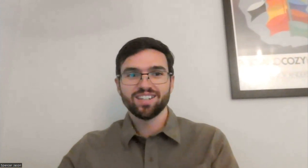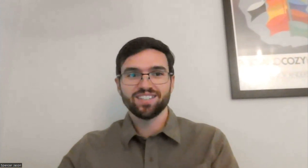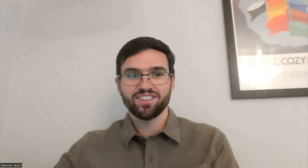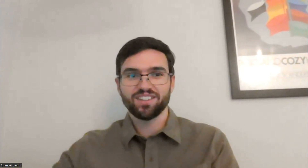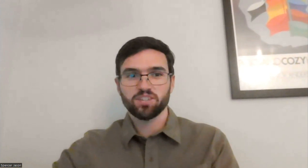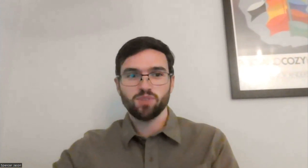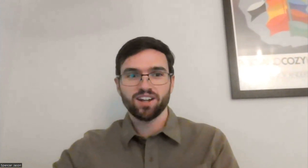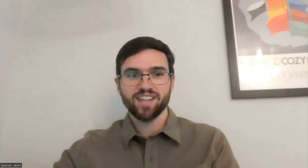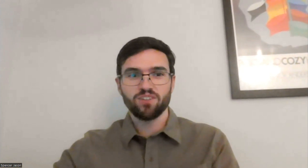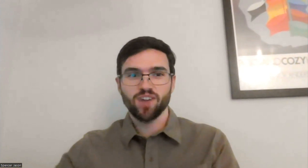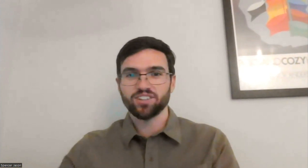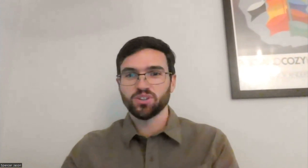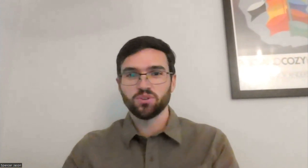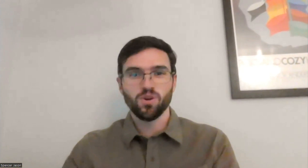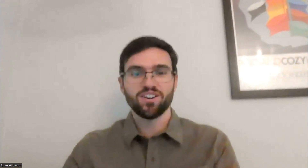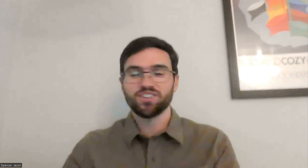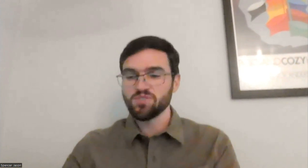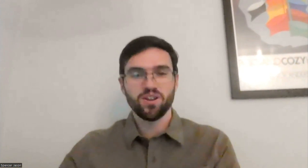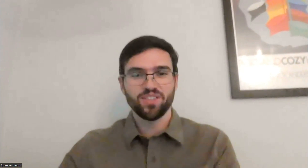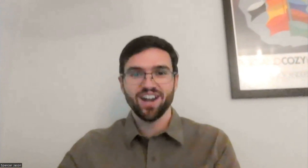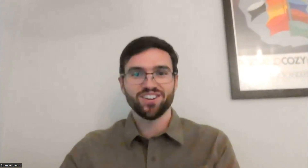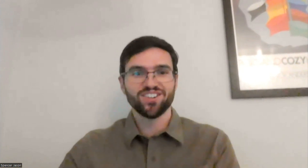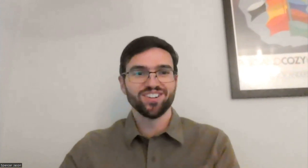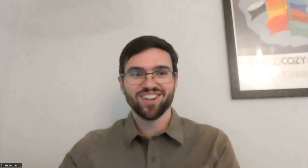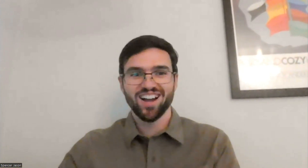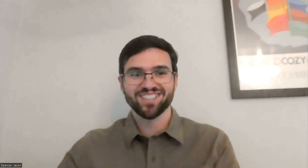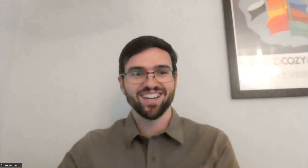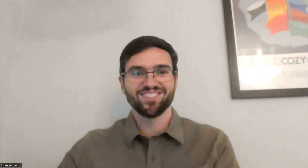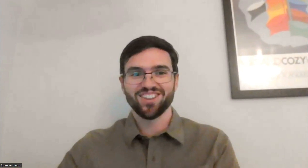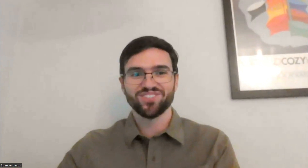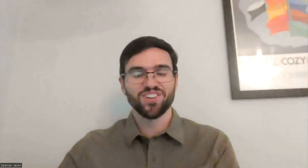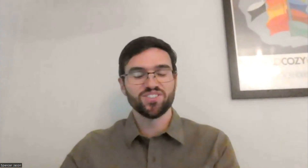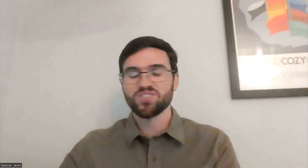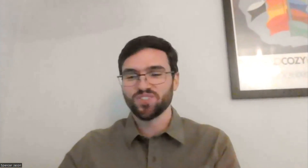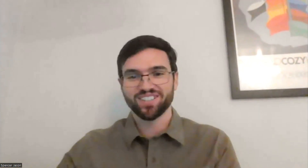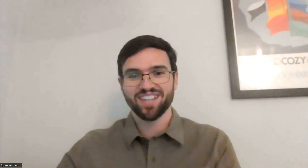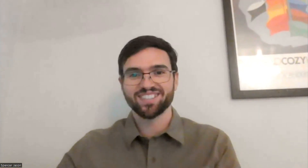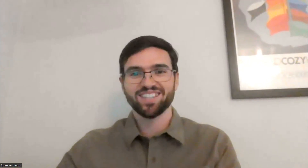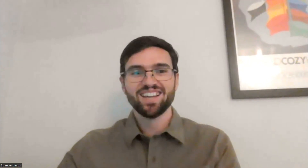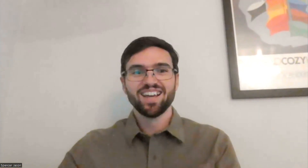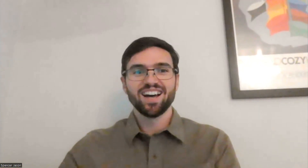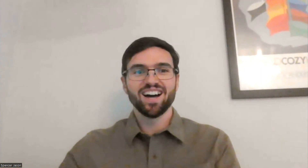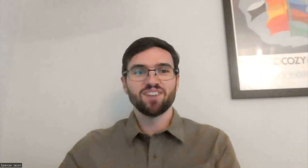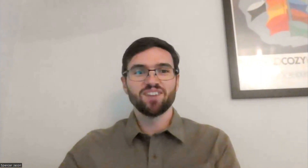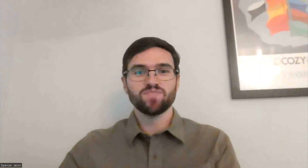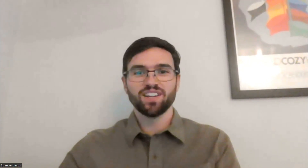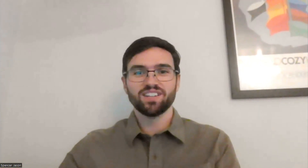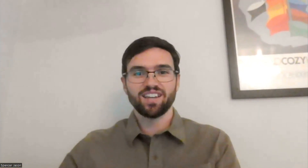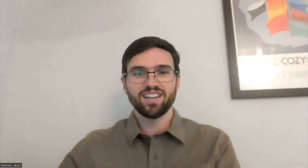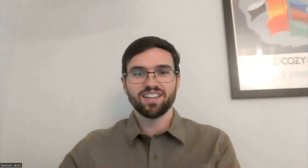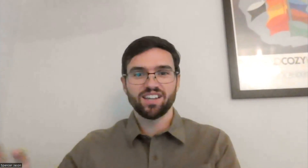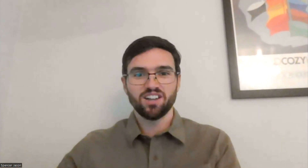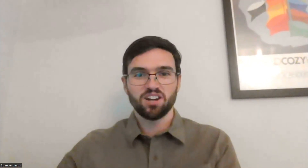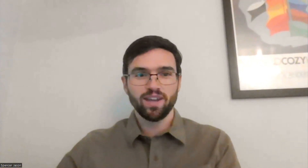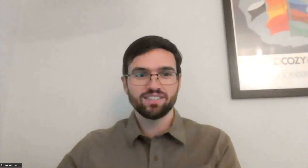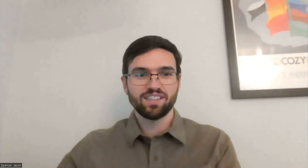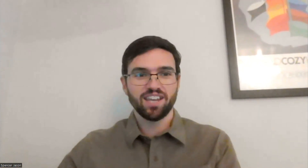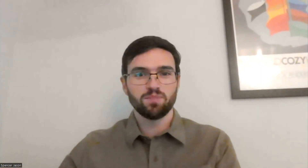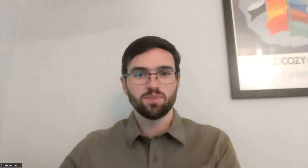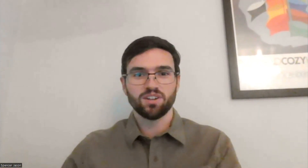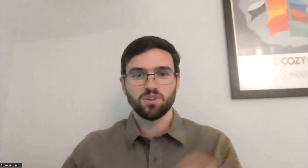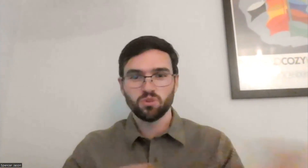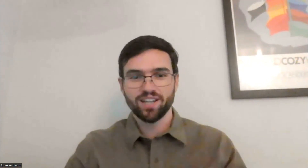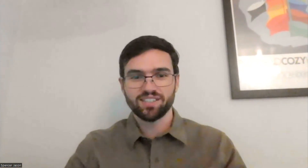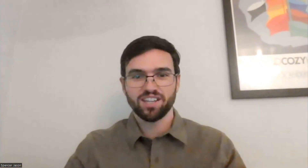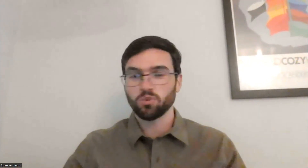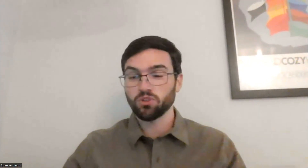paychecks to get the Right. next product out, right? So you are there. You're on site. You're on the phone. You're doing what it takes. It is a young man's